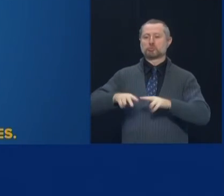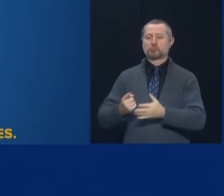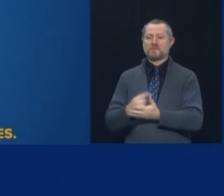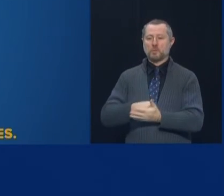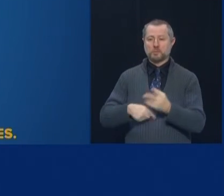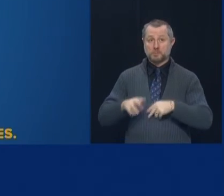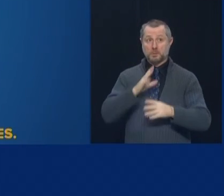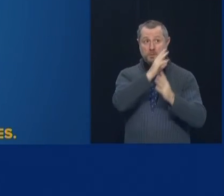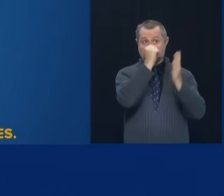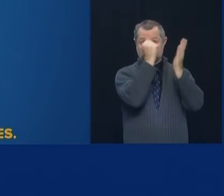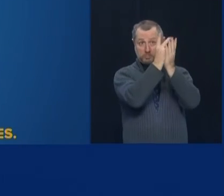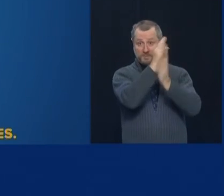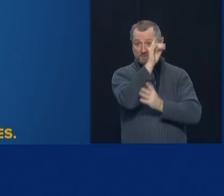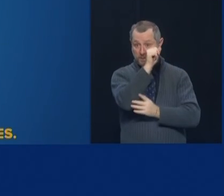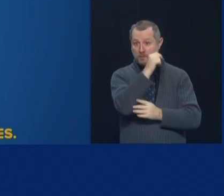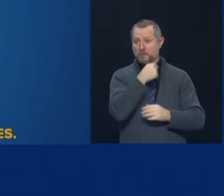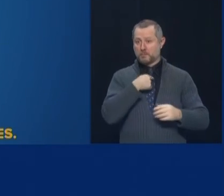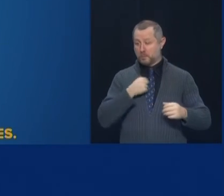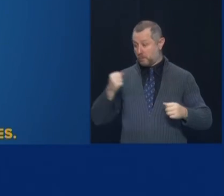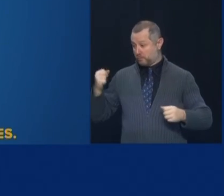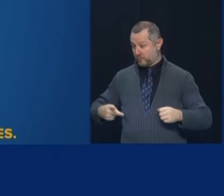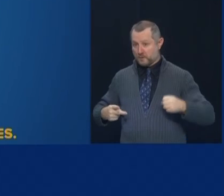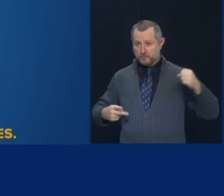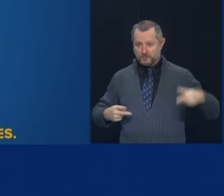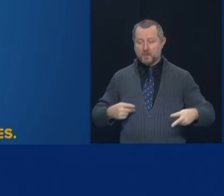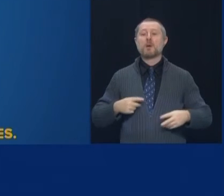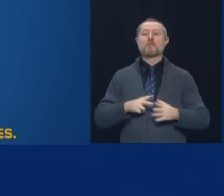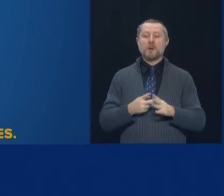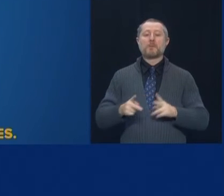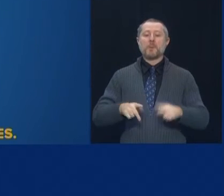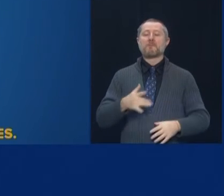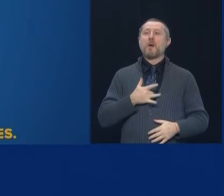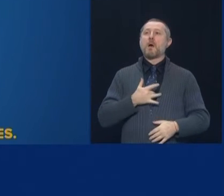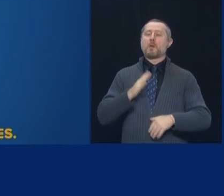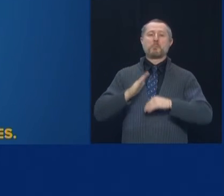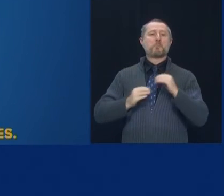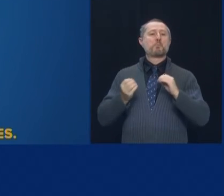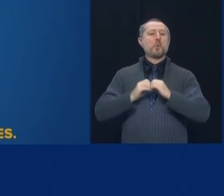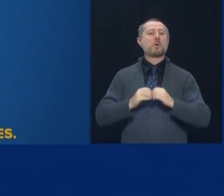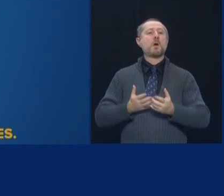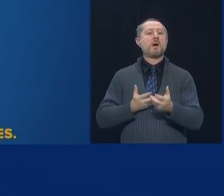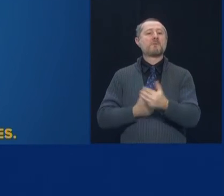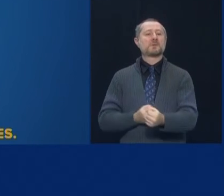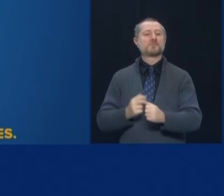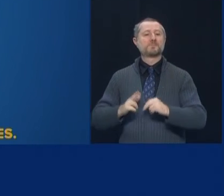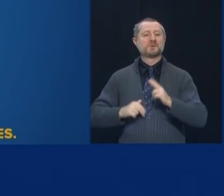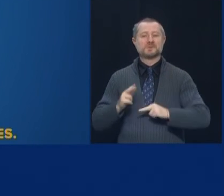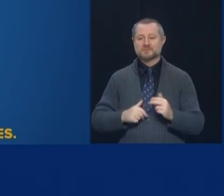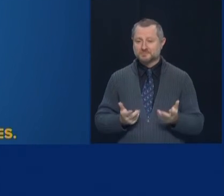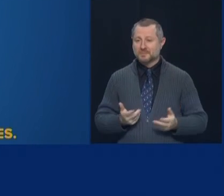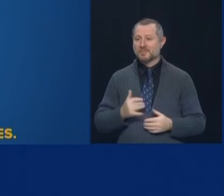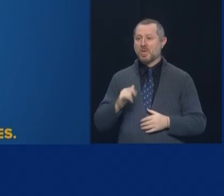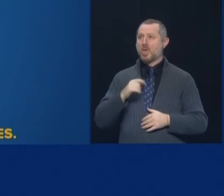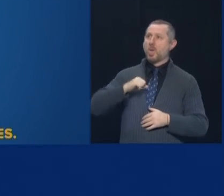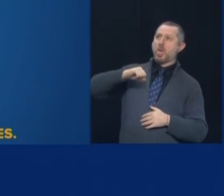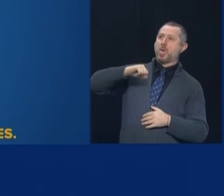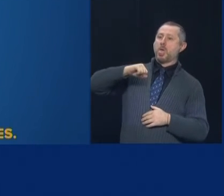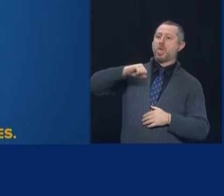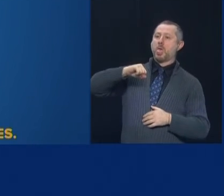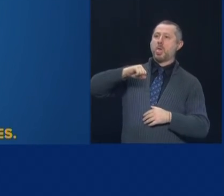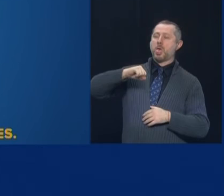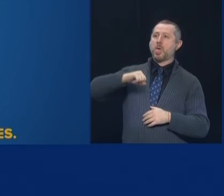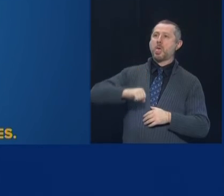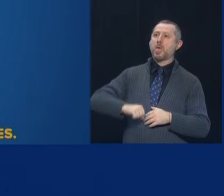build confidence and to counter that existing cynicism, right?